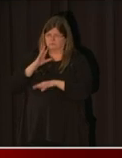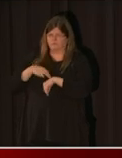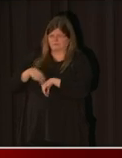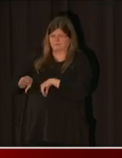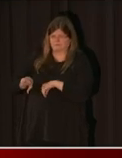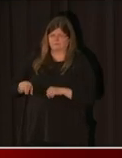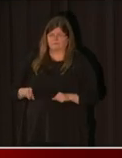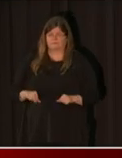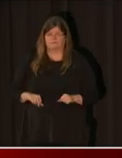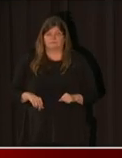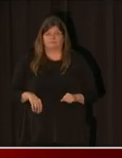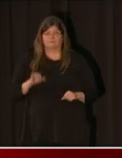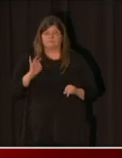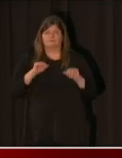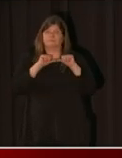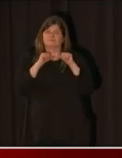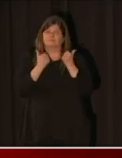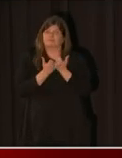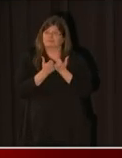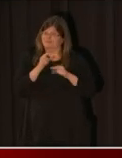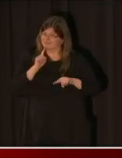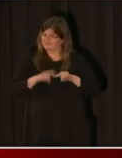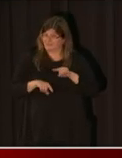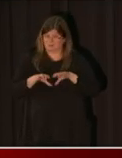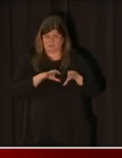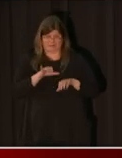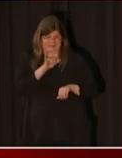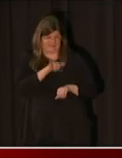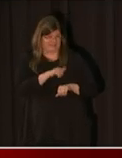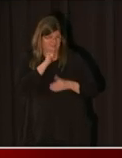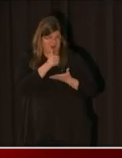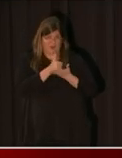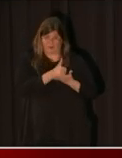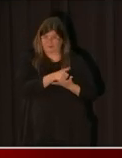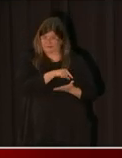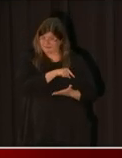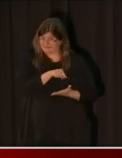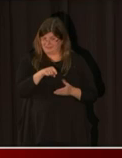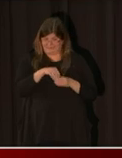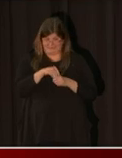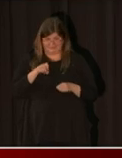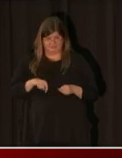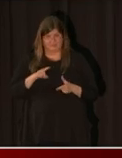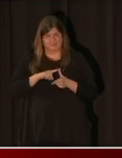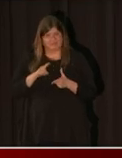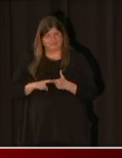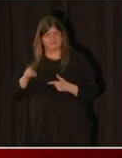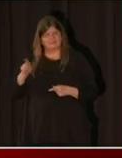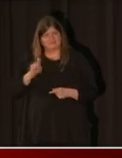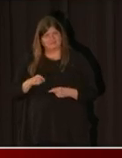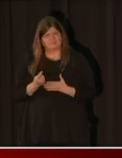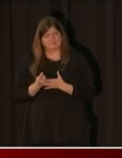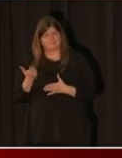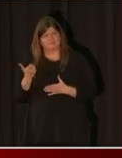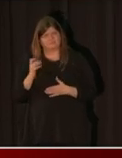and they're not helping people in need or helping, then we need to take them down from our referral list.